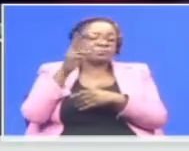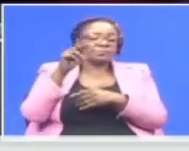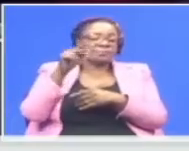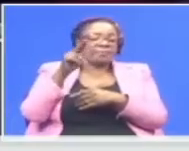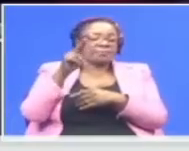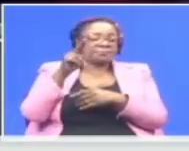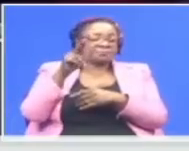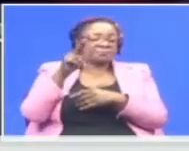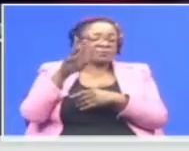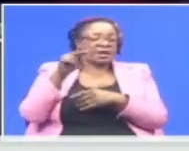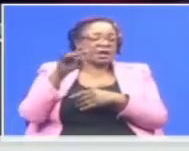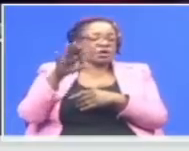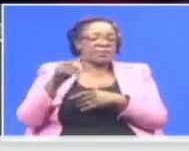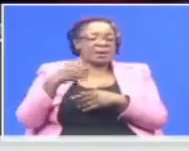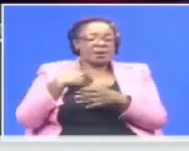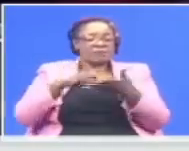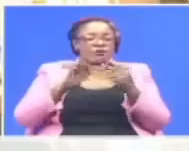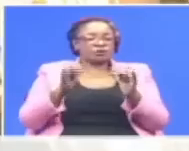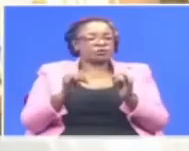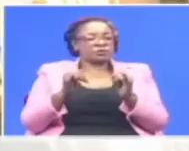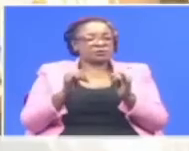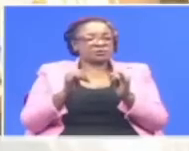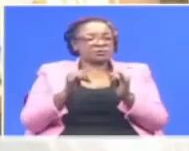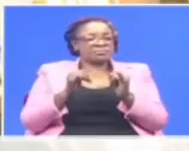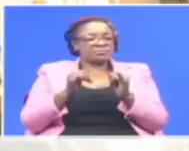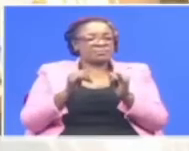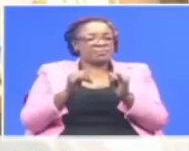Nayoma Sampao has that story.